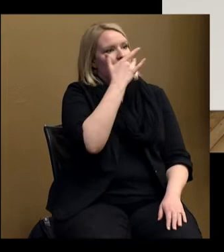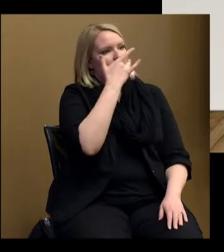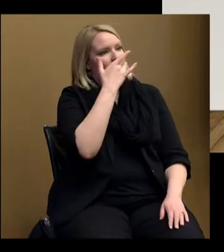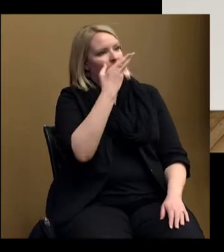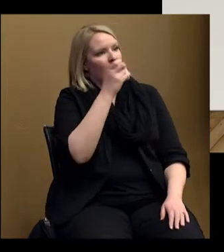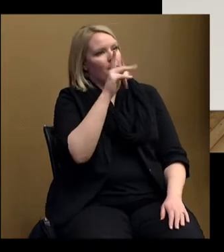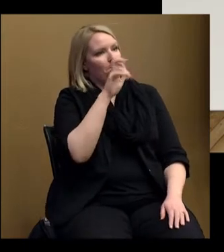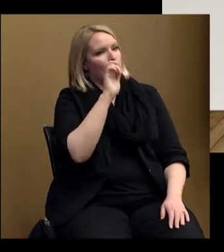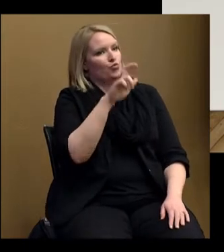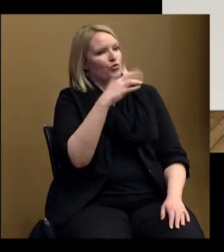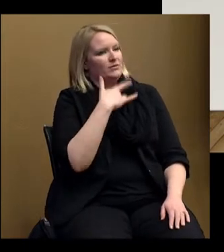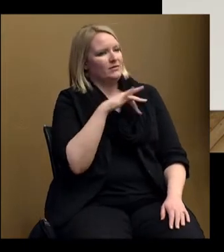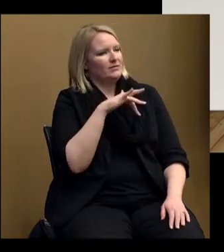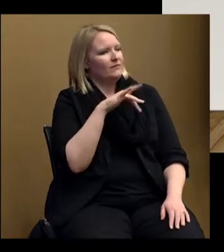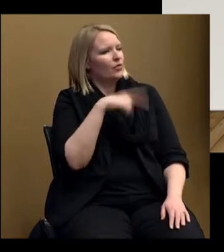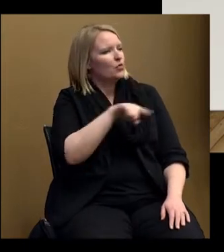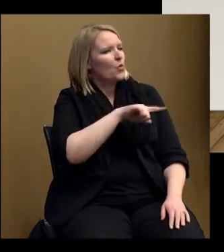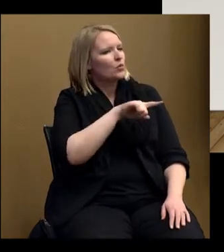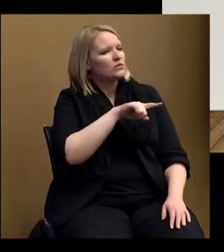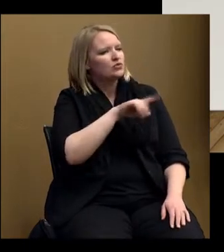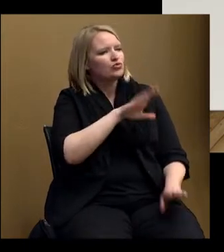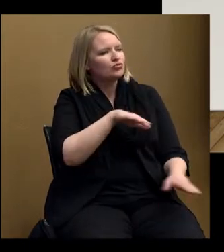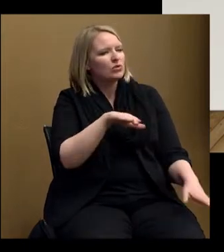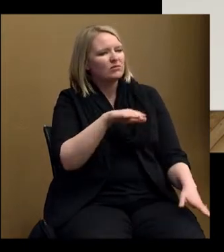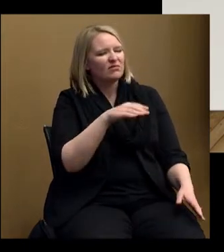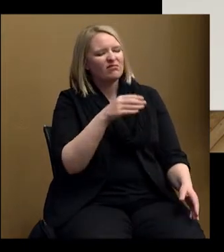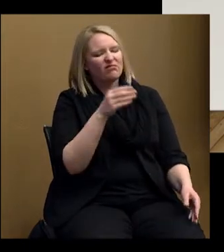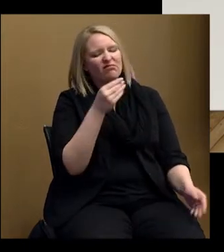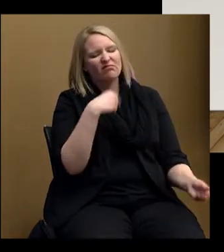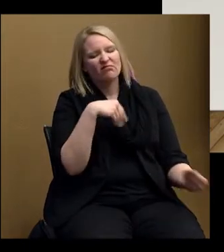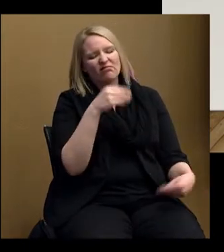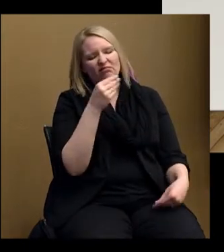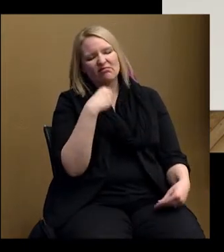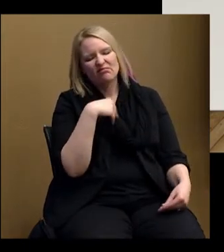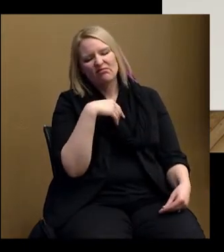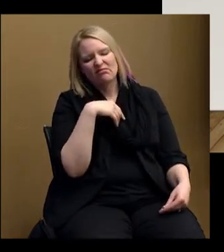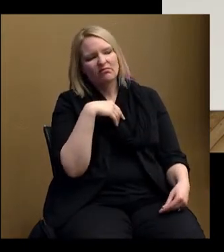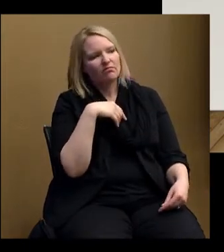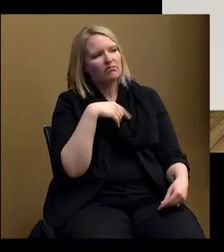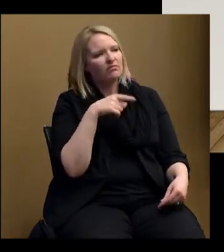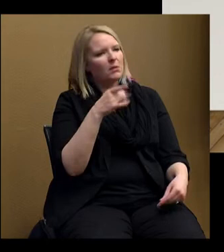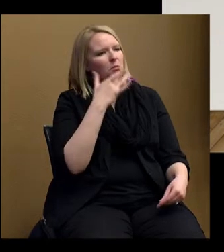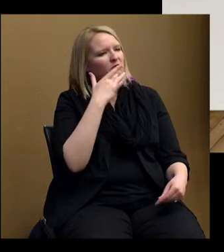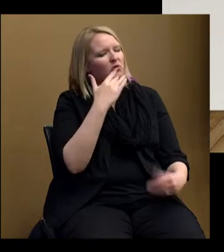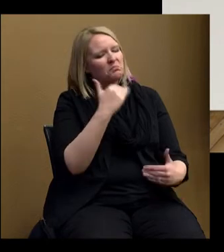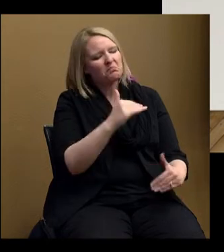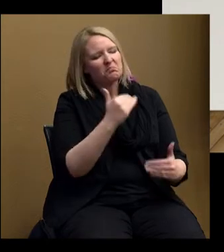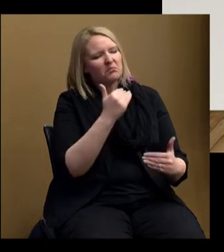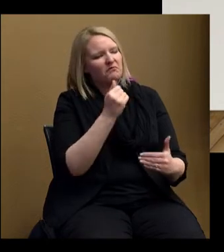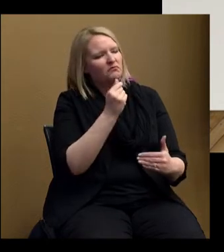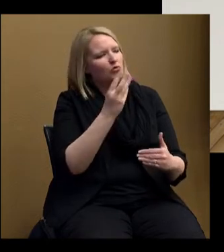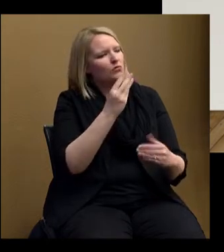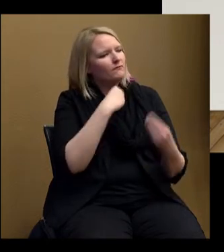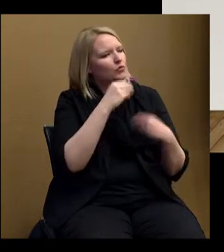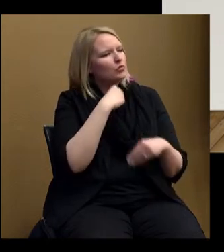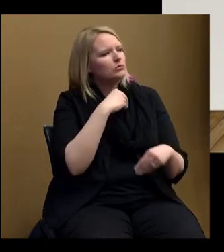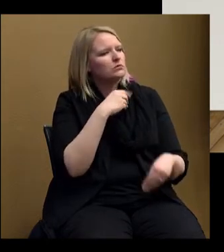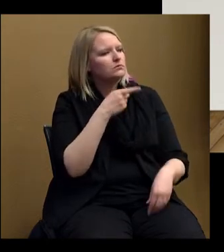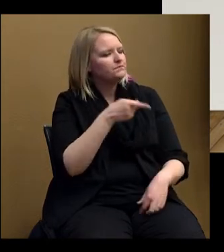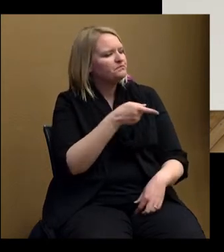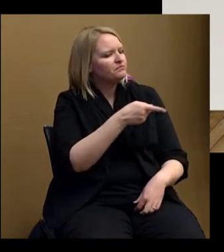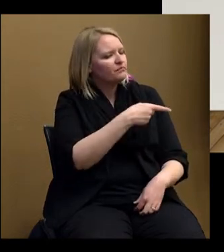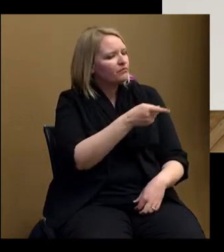your very poor eater, okay? Maybe they have limited foods that they will even try.